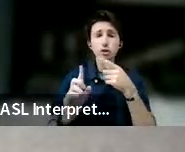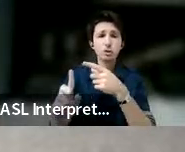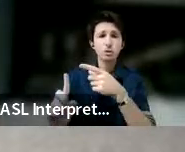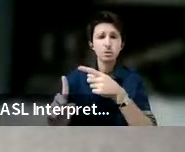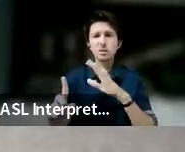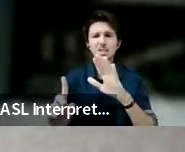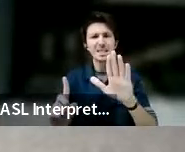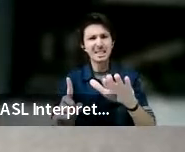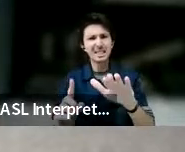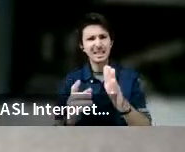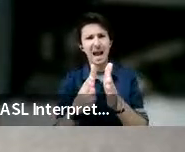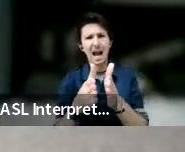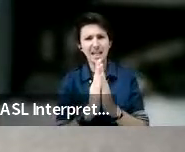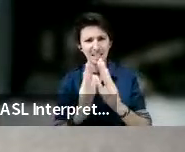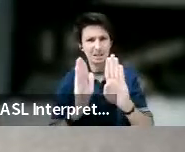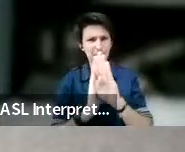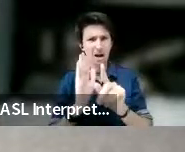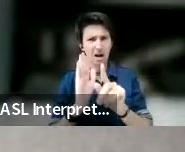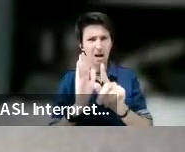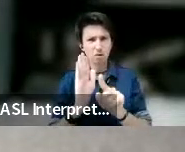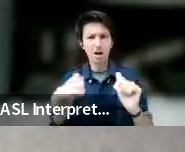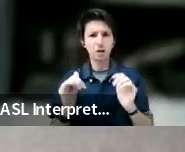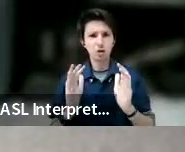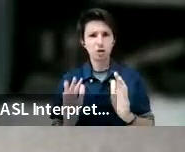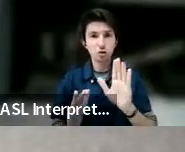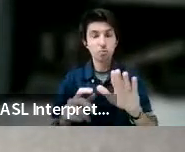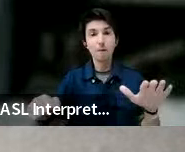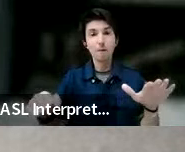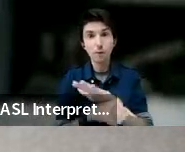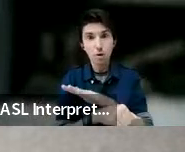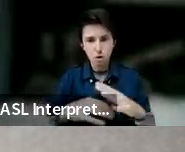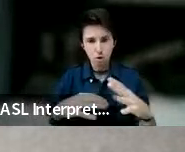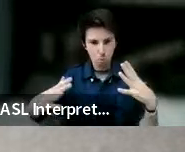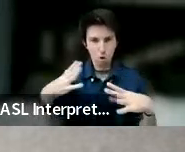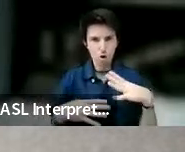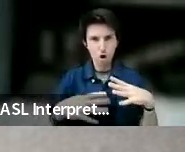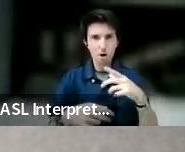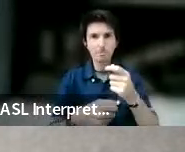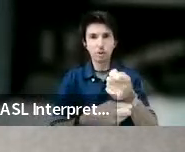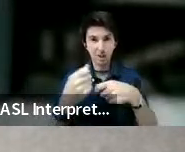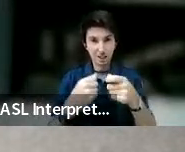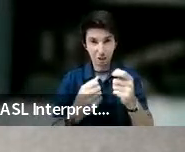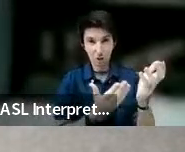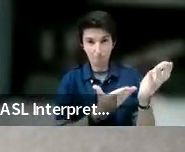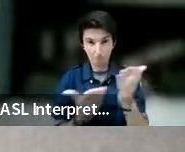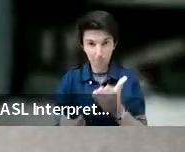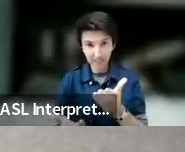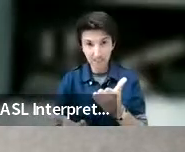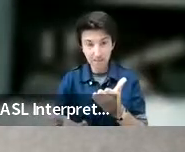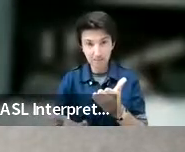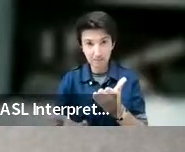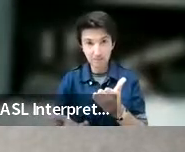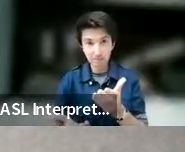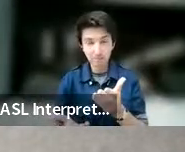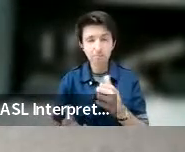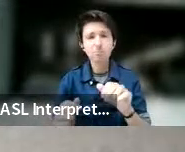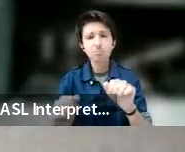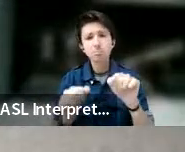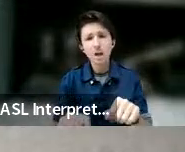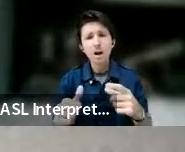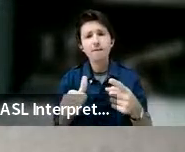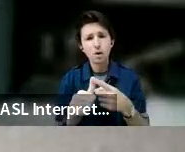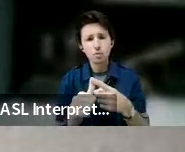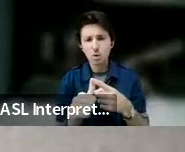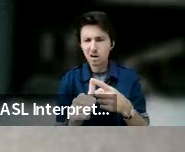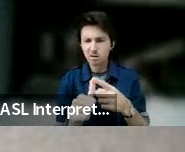additional complete change of wardrobe, because remember, you can be asked to report in one, then basically at that point